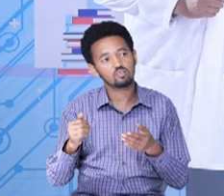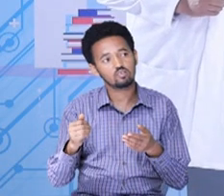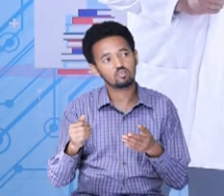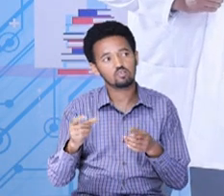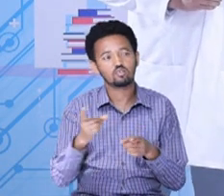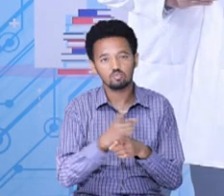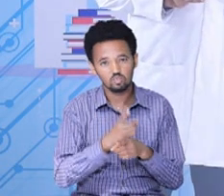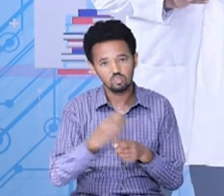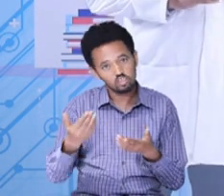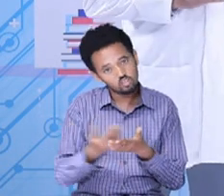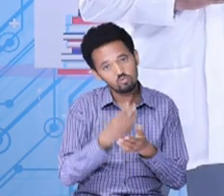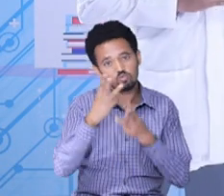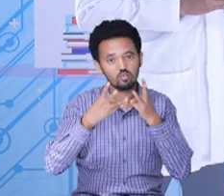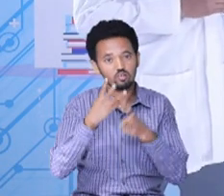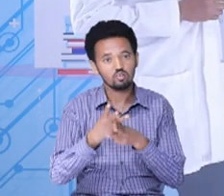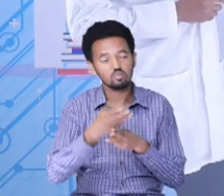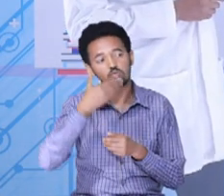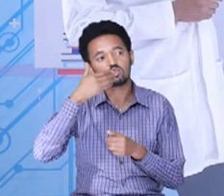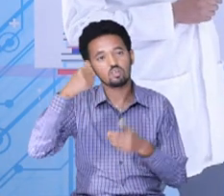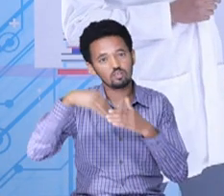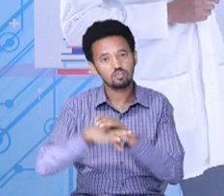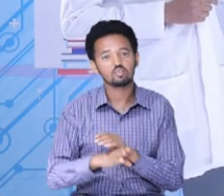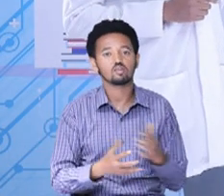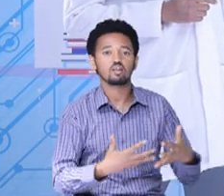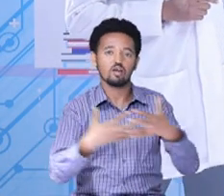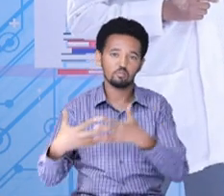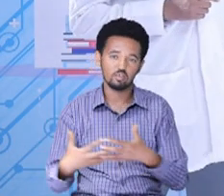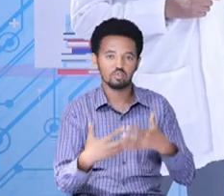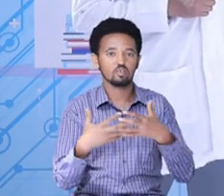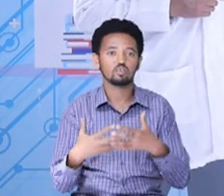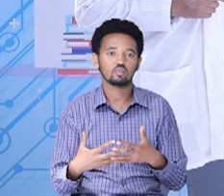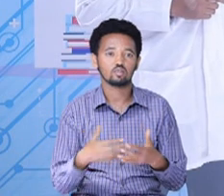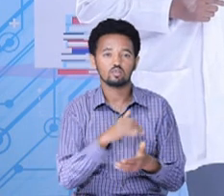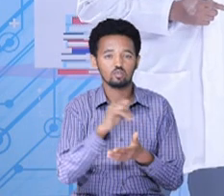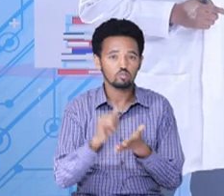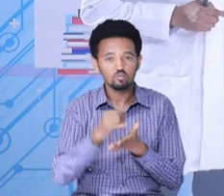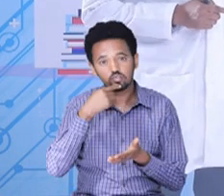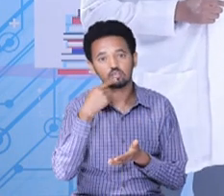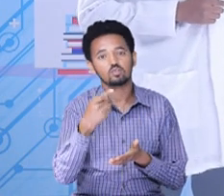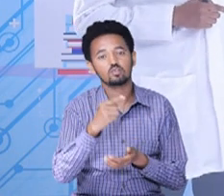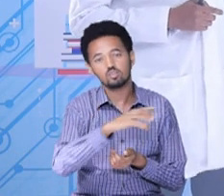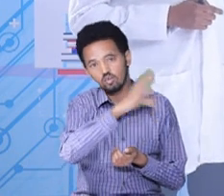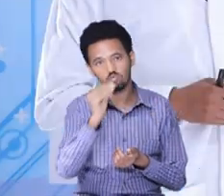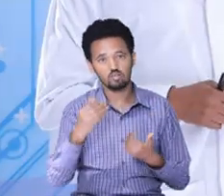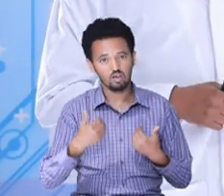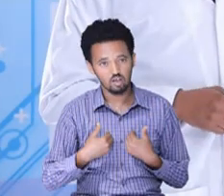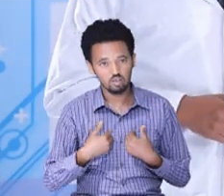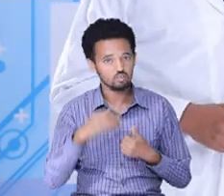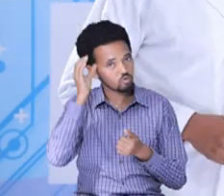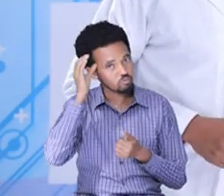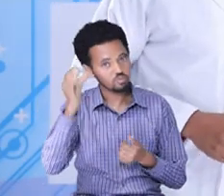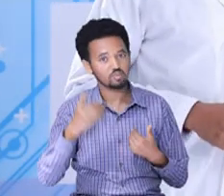segregation in the New World, especially in America. They thought that Africa as a continent where